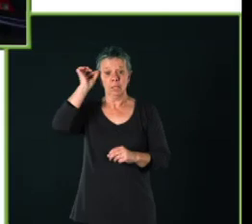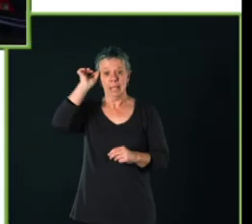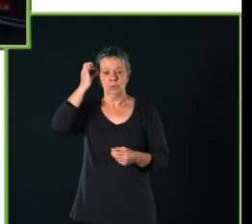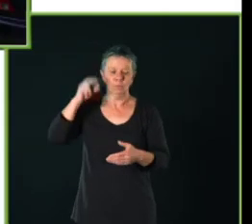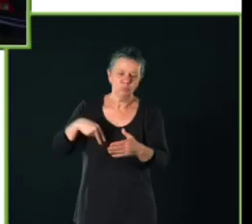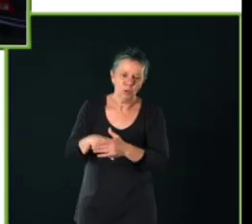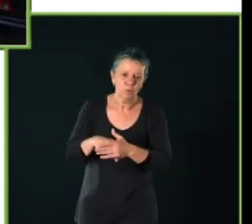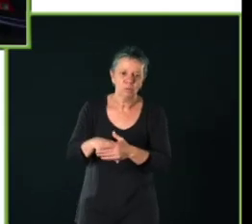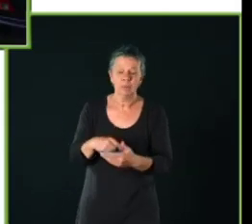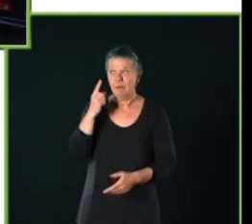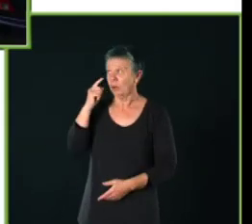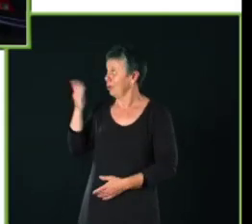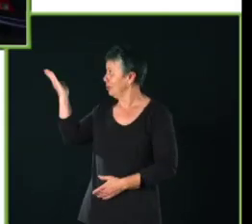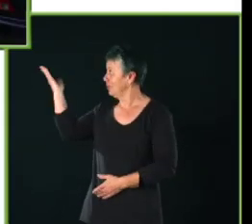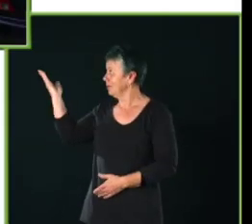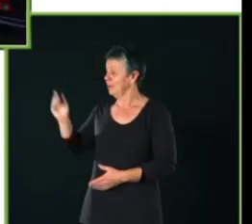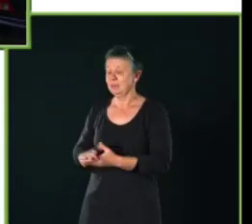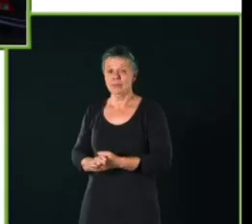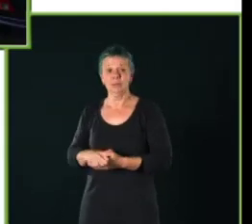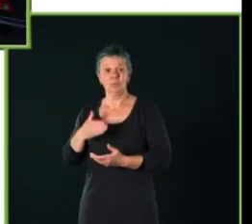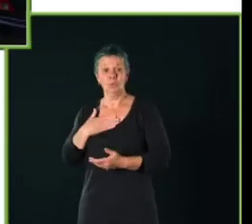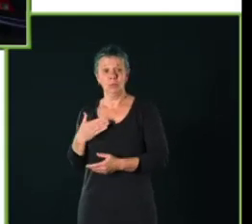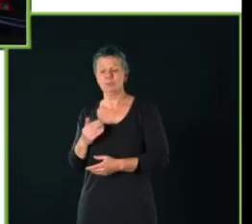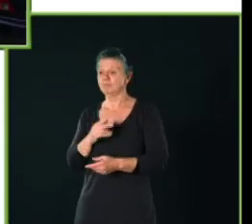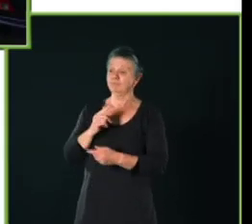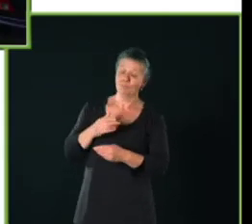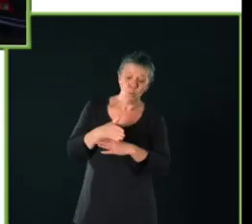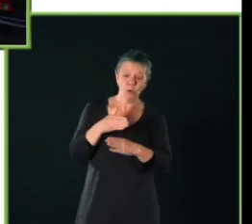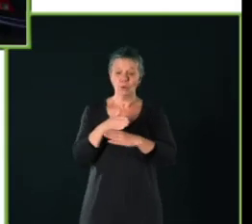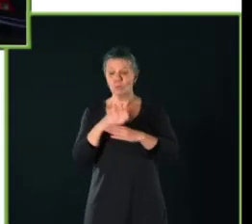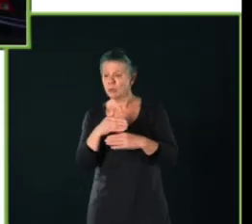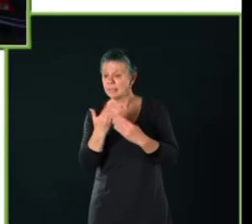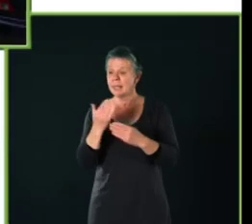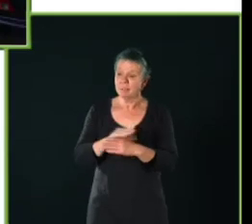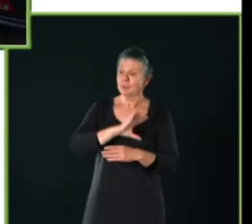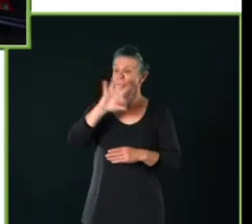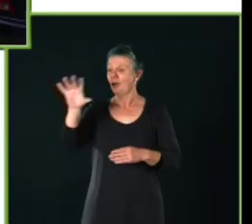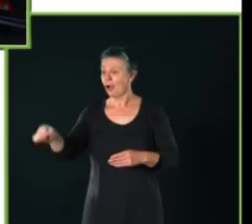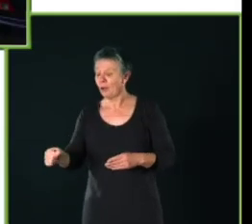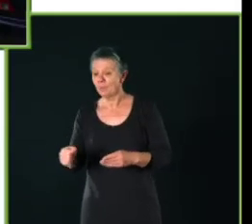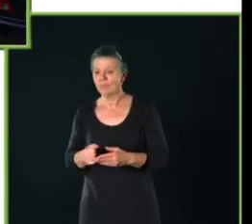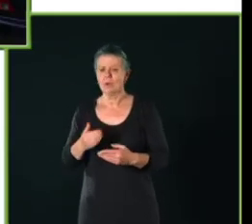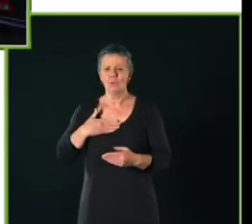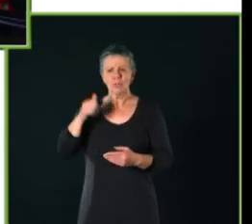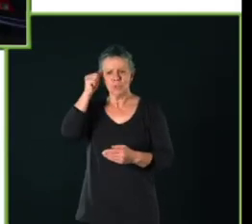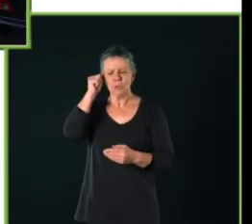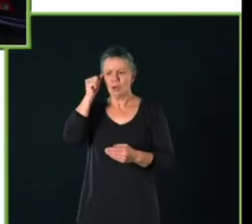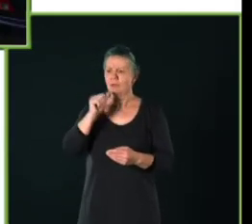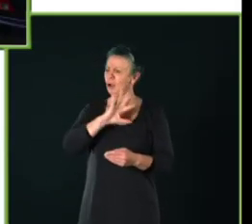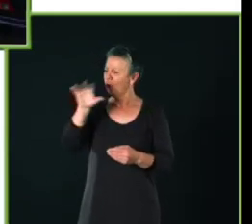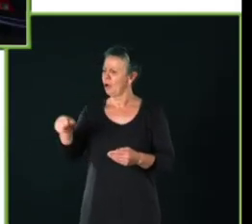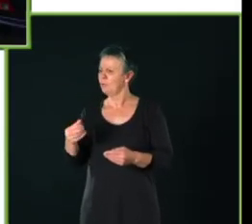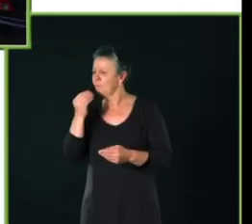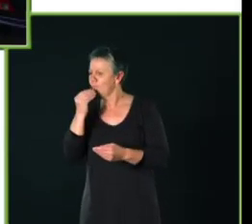lady. She wants to go home with knowing that she's had a good day's work She knows, she wants to know that she's going to have food on the